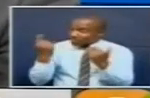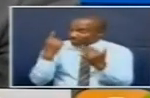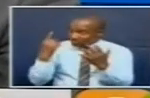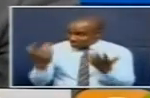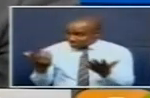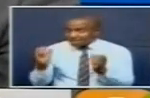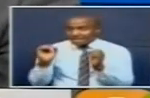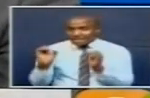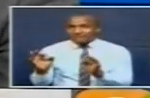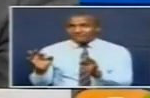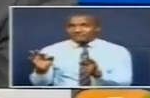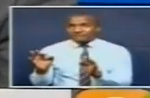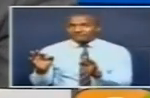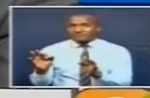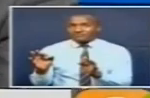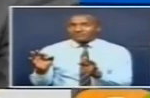whether